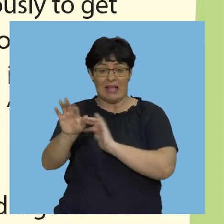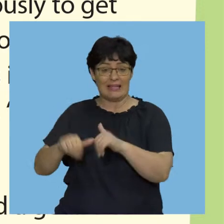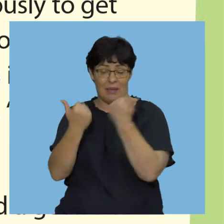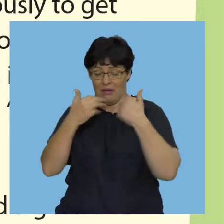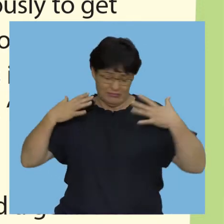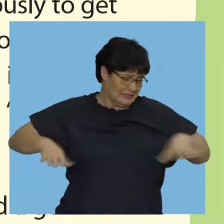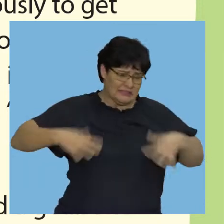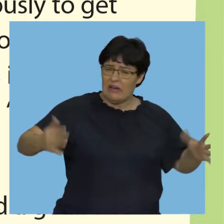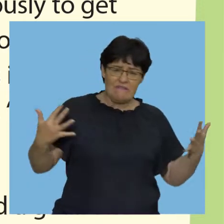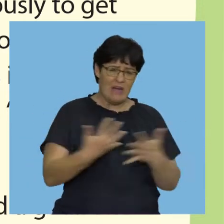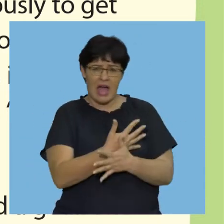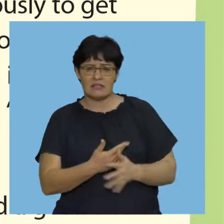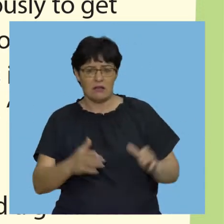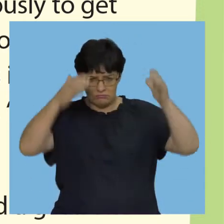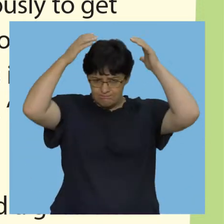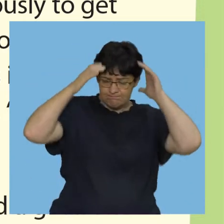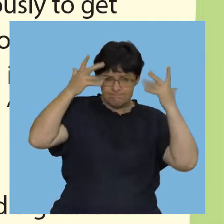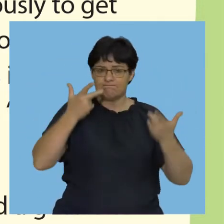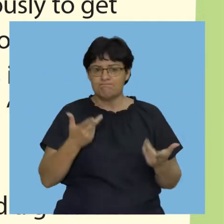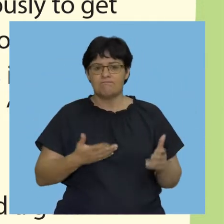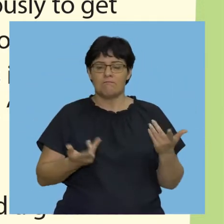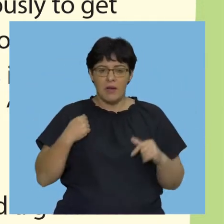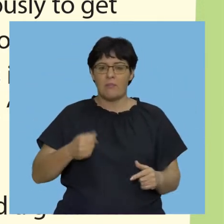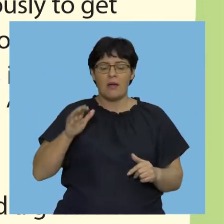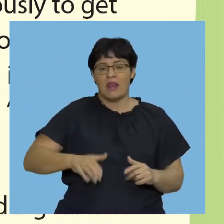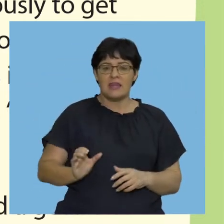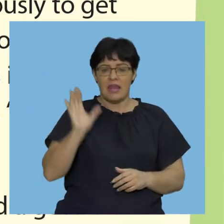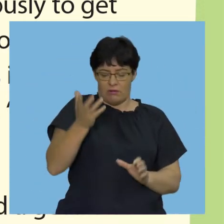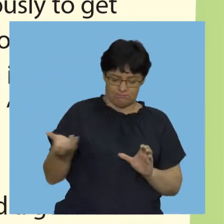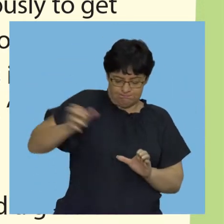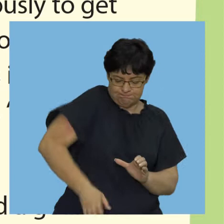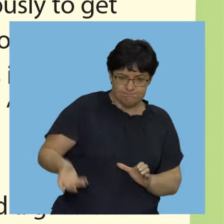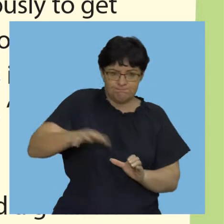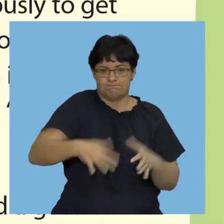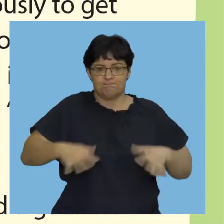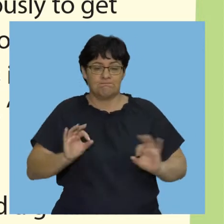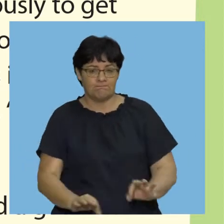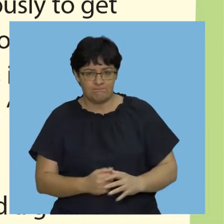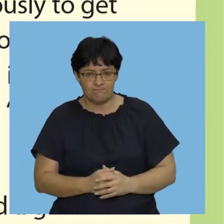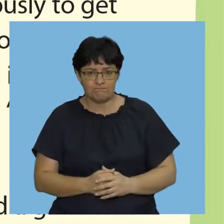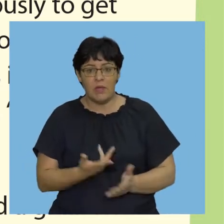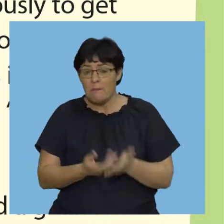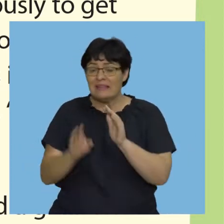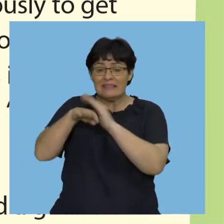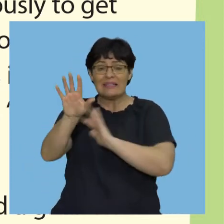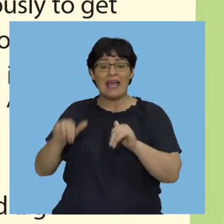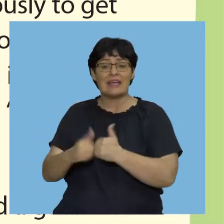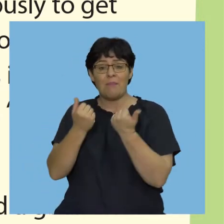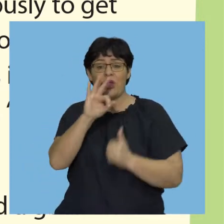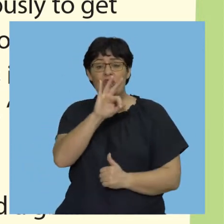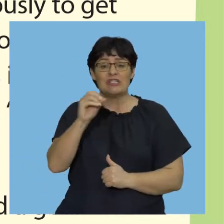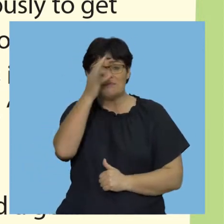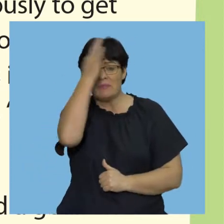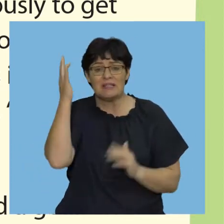She quickly got dressed, strapped on her helmet, and packed her netball clothes into her backpack. She had to be at the game